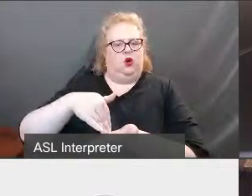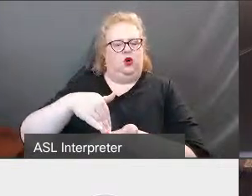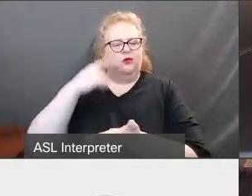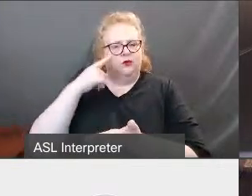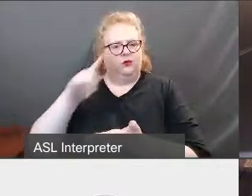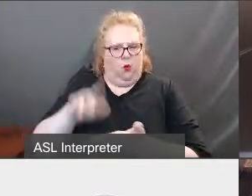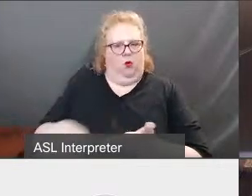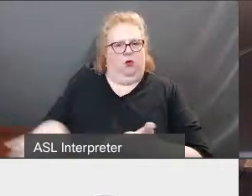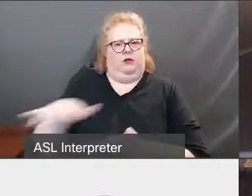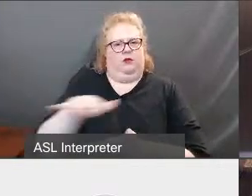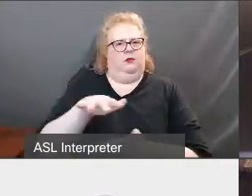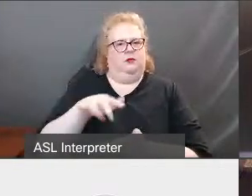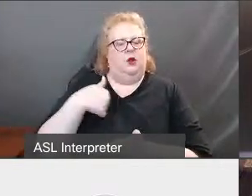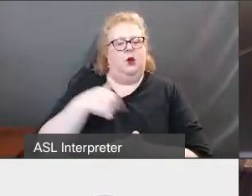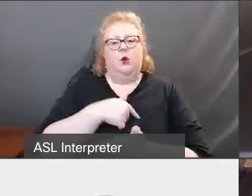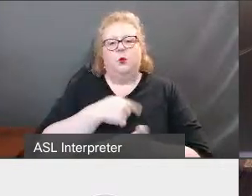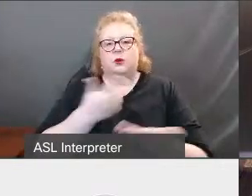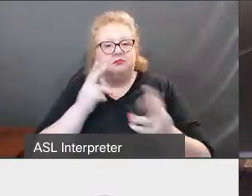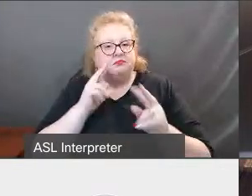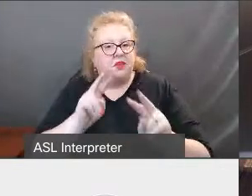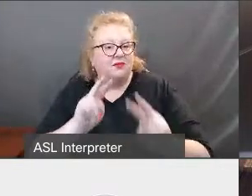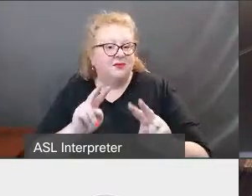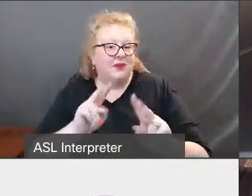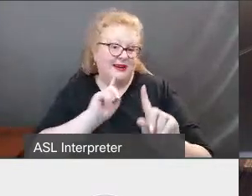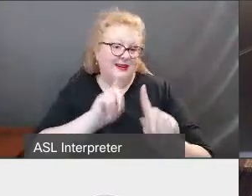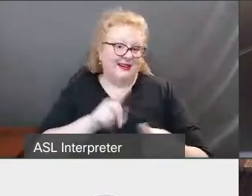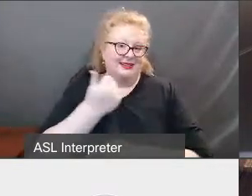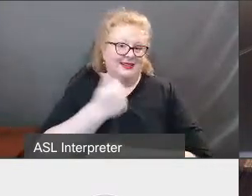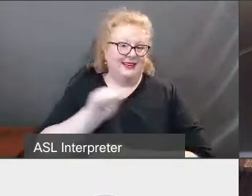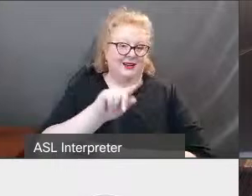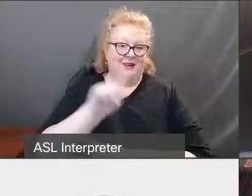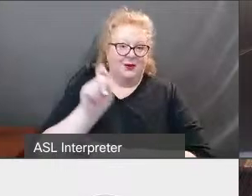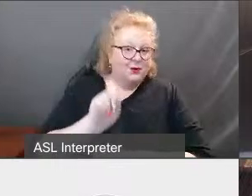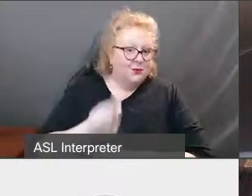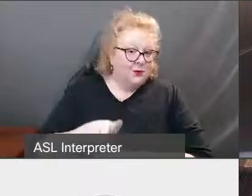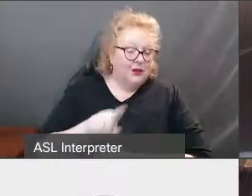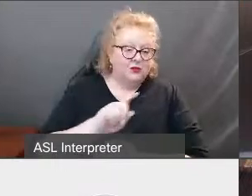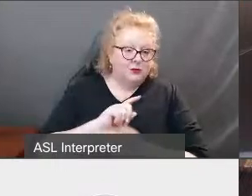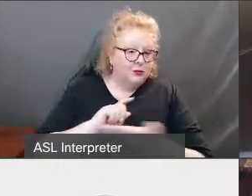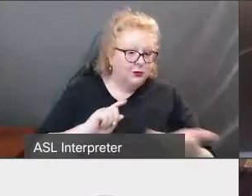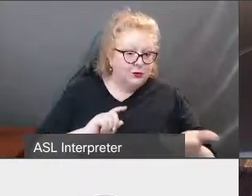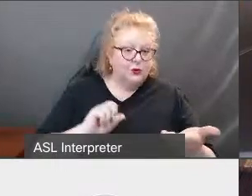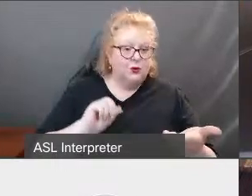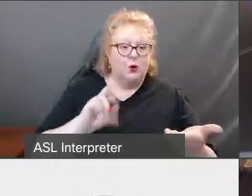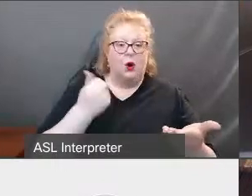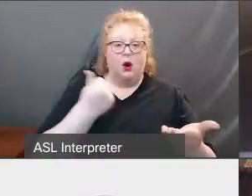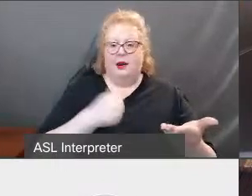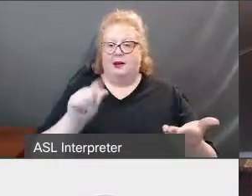to answering any questions that you or anyone else in the